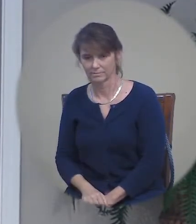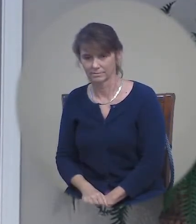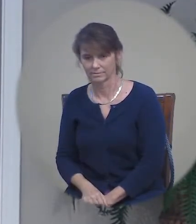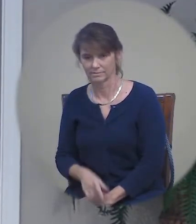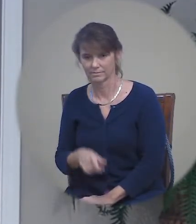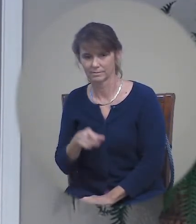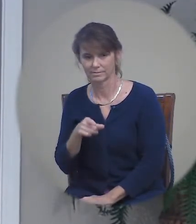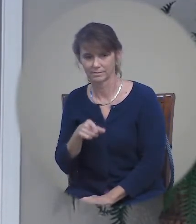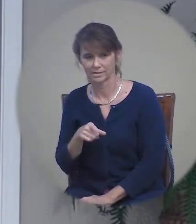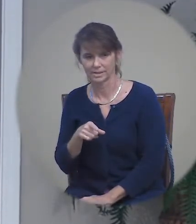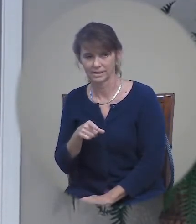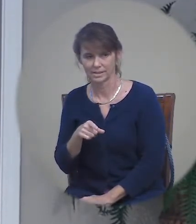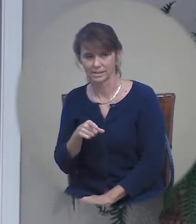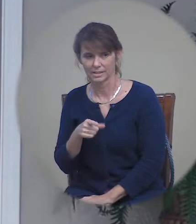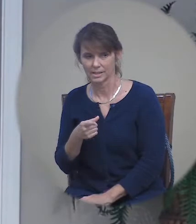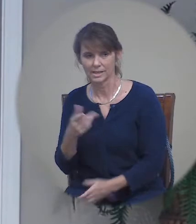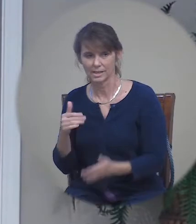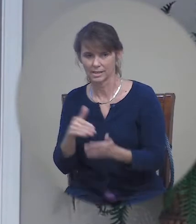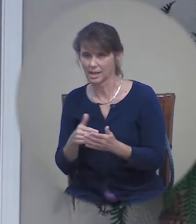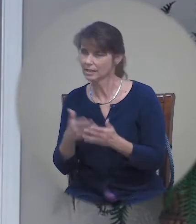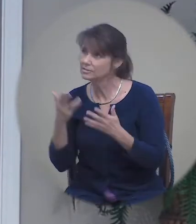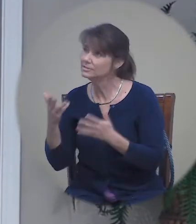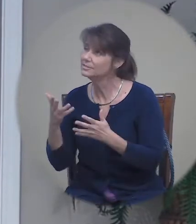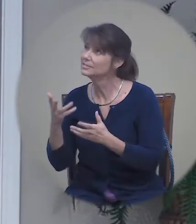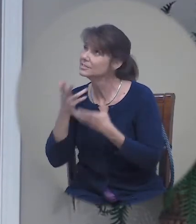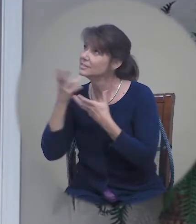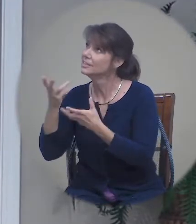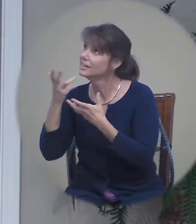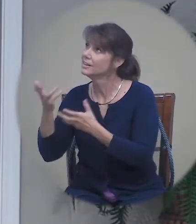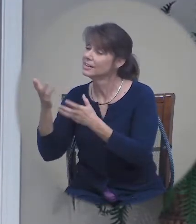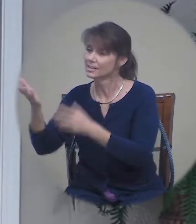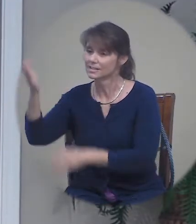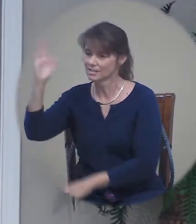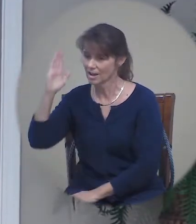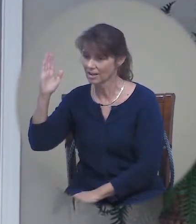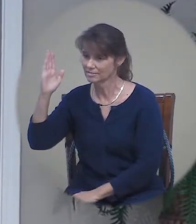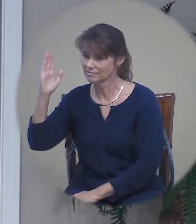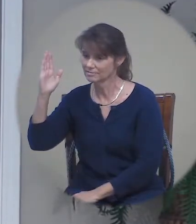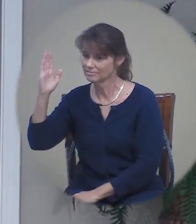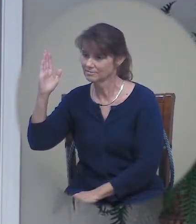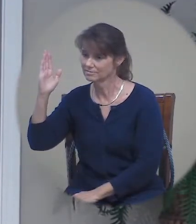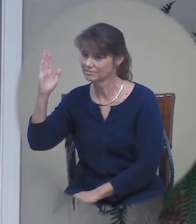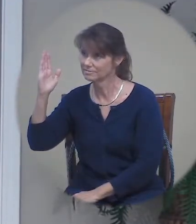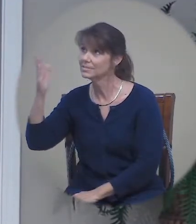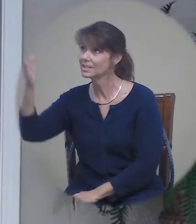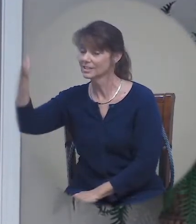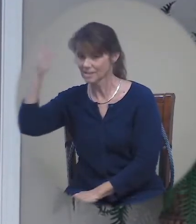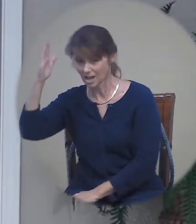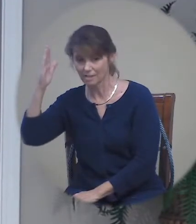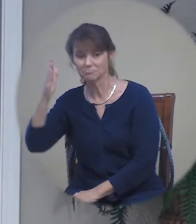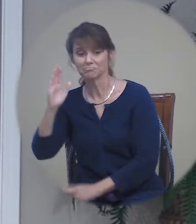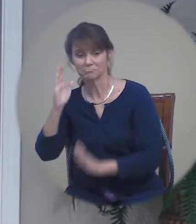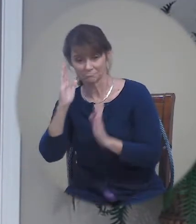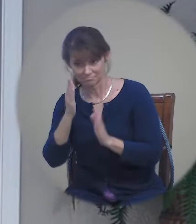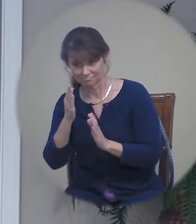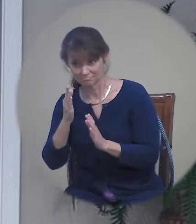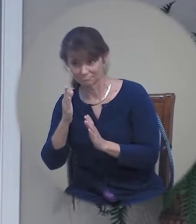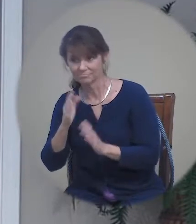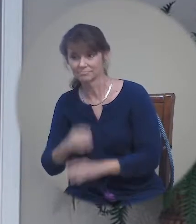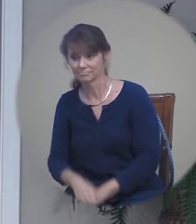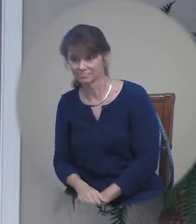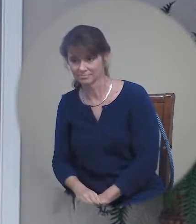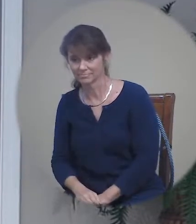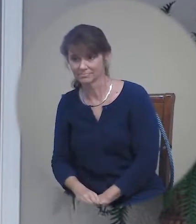God. Again, the Lord hears his plea and turns back, gives him a sign to turn